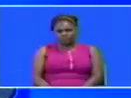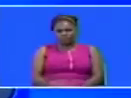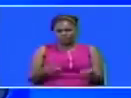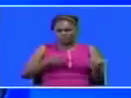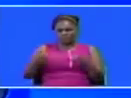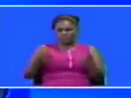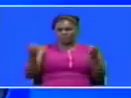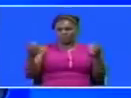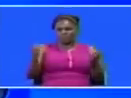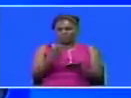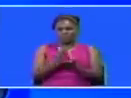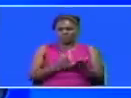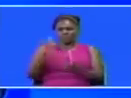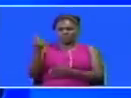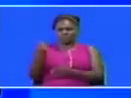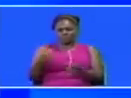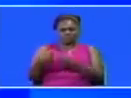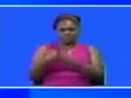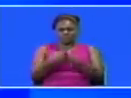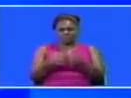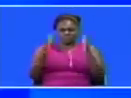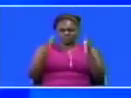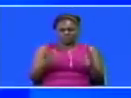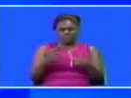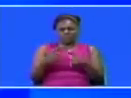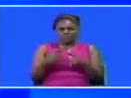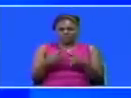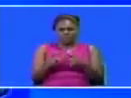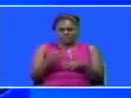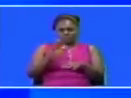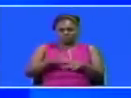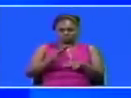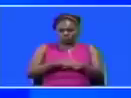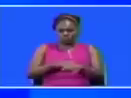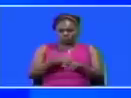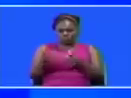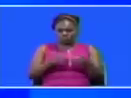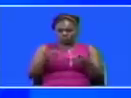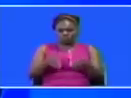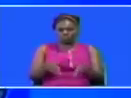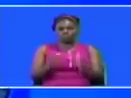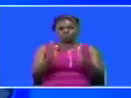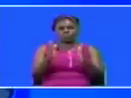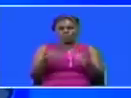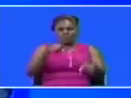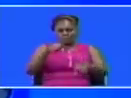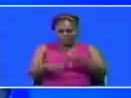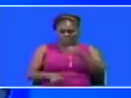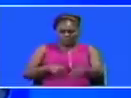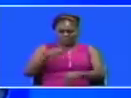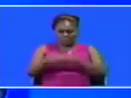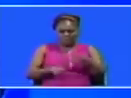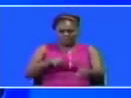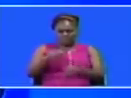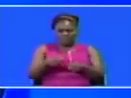Transport in many parts of Kenya remains a challenge, but the convenience and ease of travel created by the advent of the motorcycle taxis and